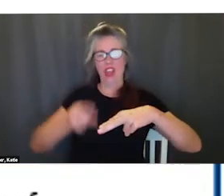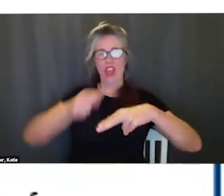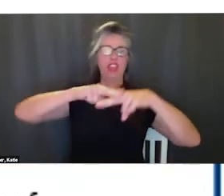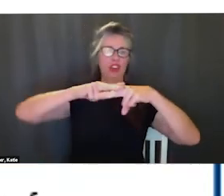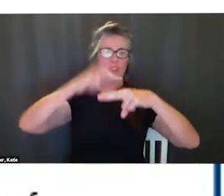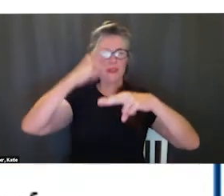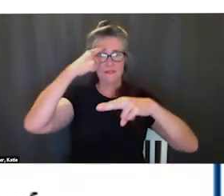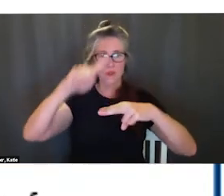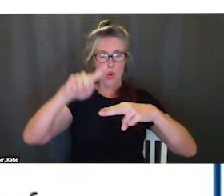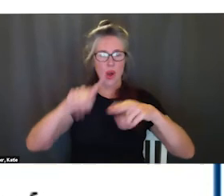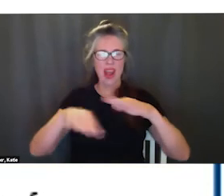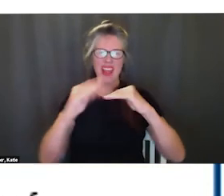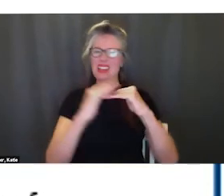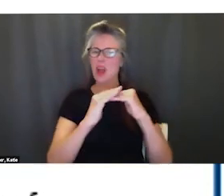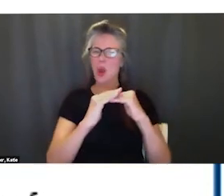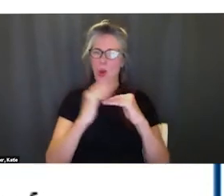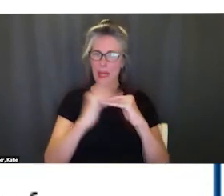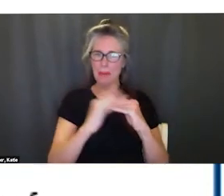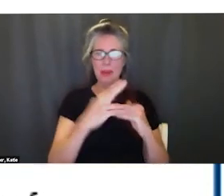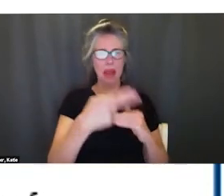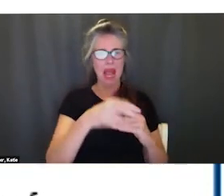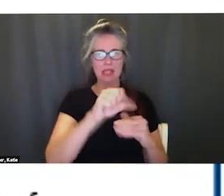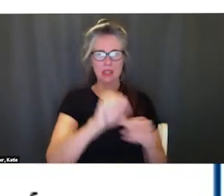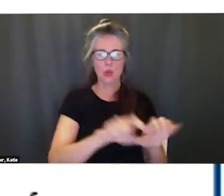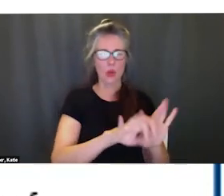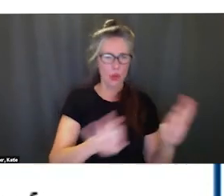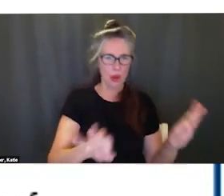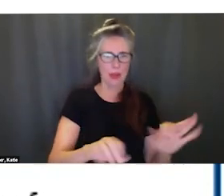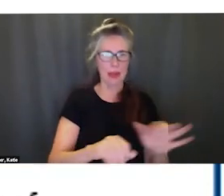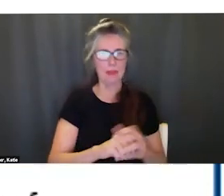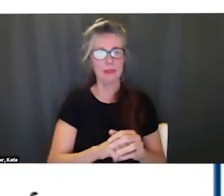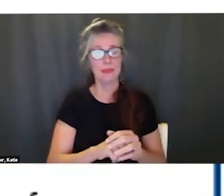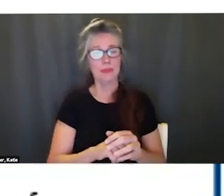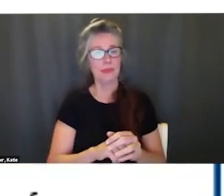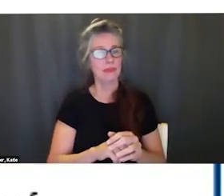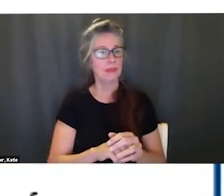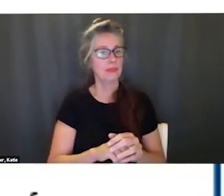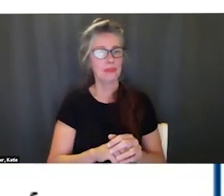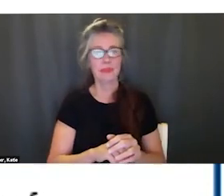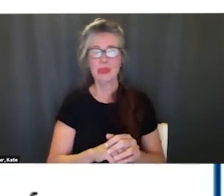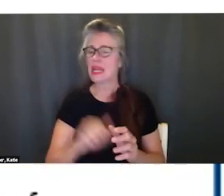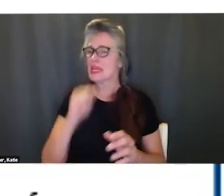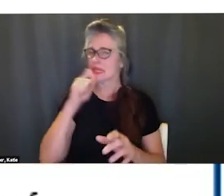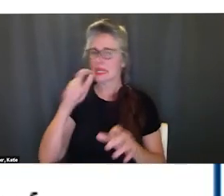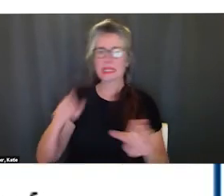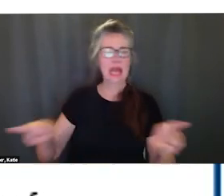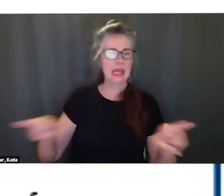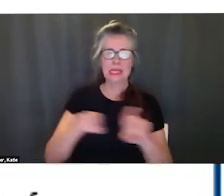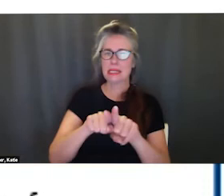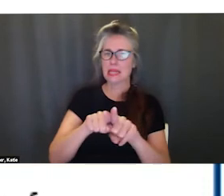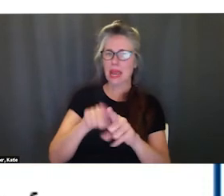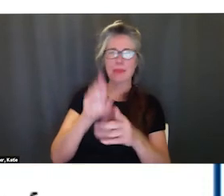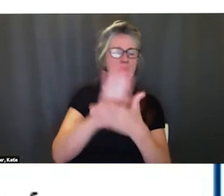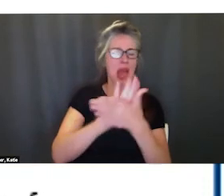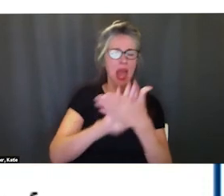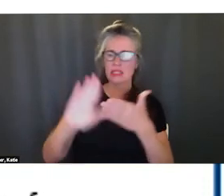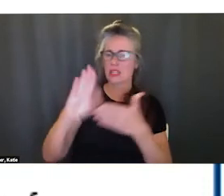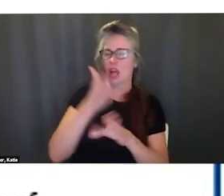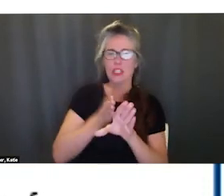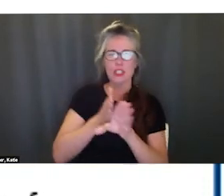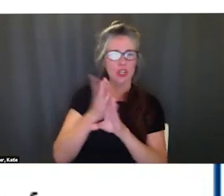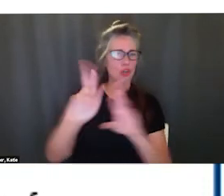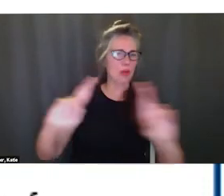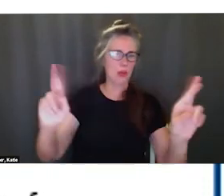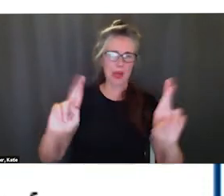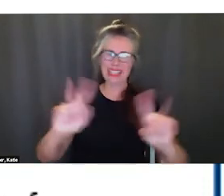minimum high school diploma graduation requirements. It is not synonymous with college and career readiness. And of course,